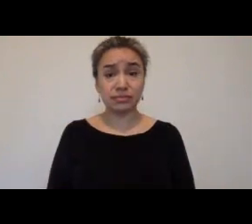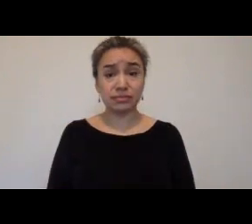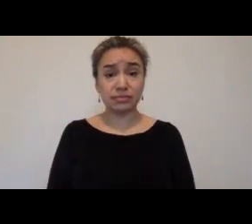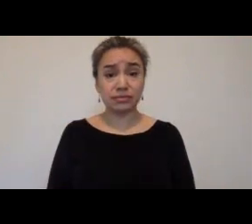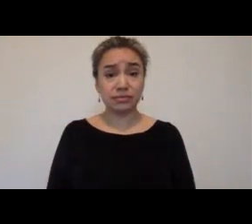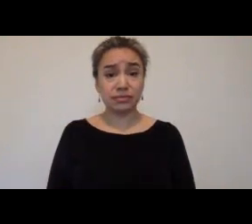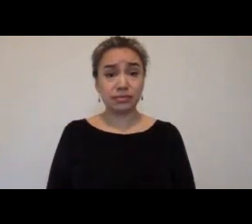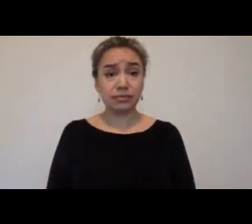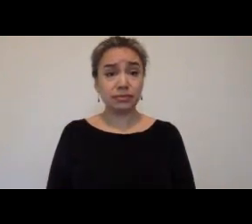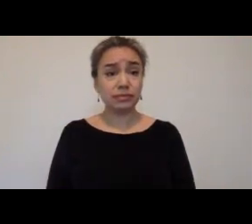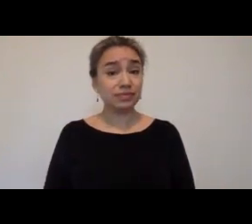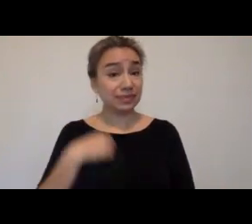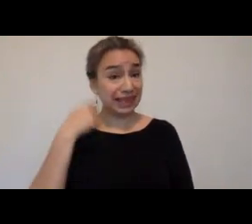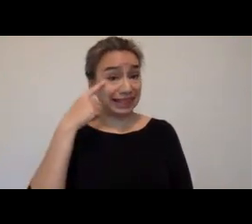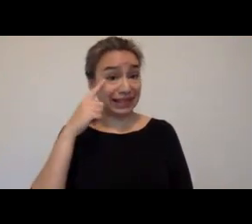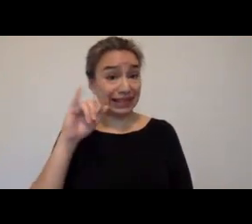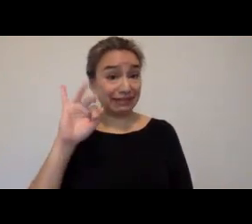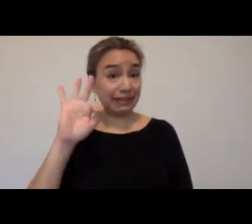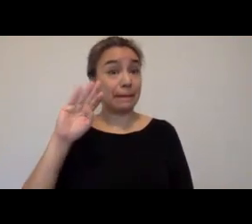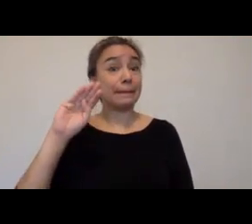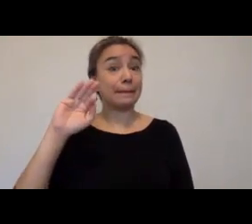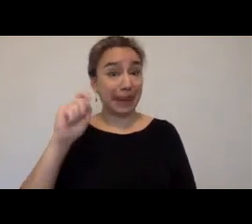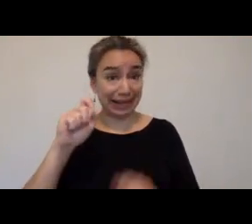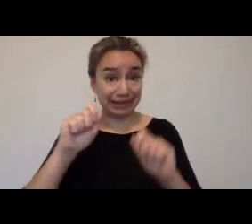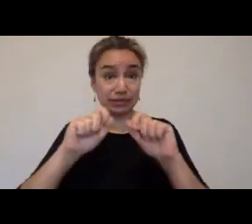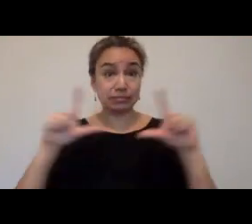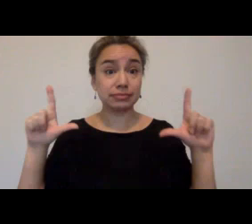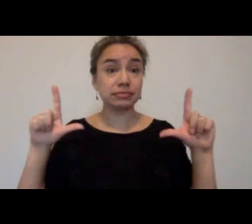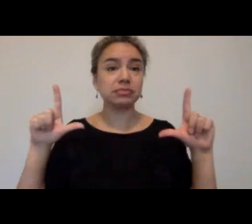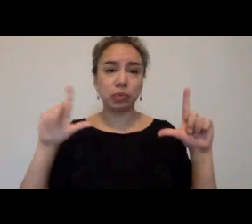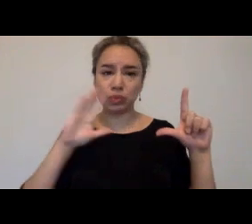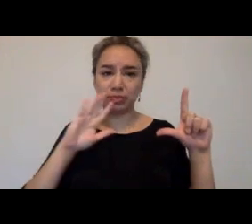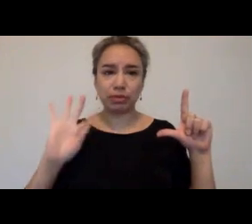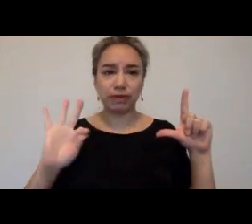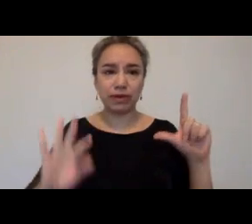I think if you maximize it, that will be...